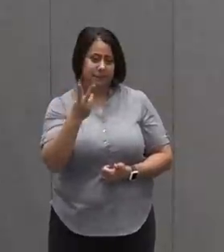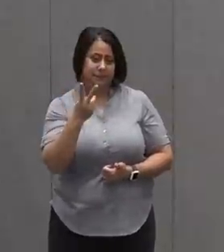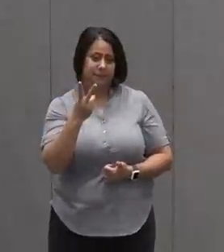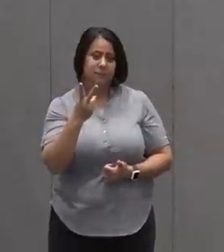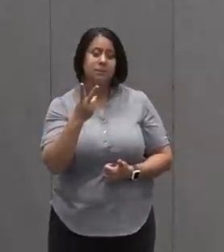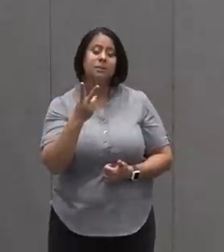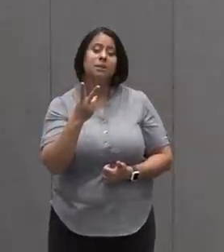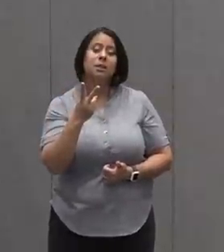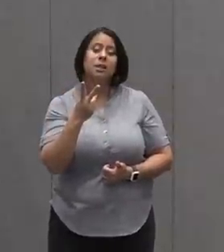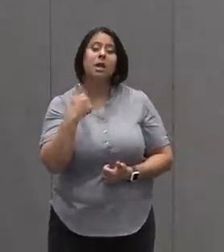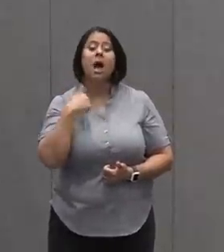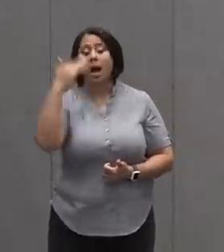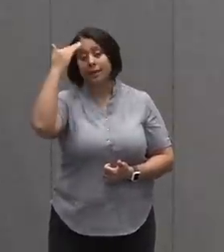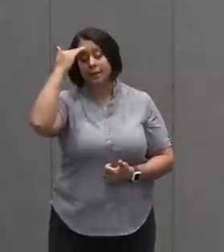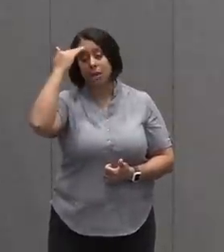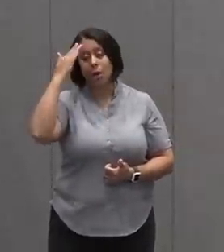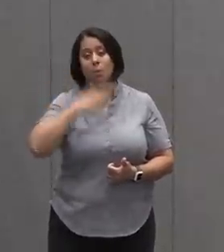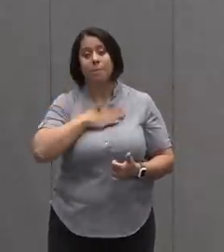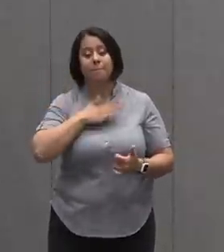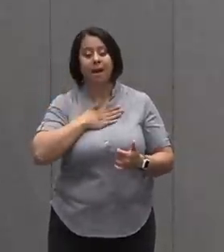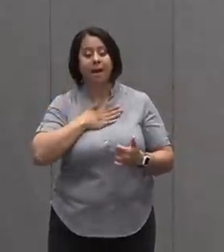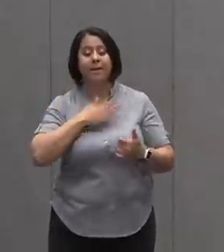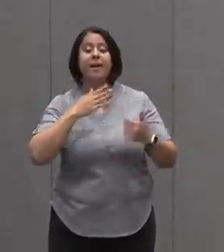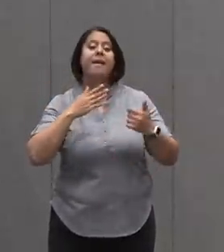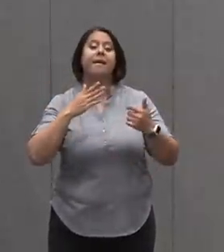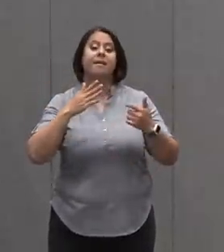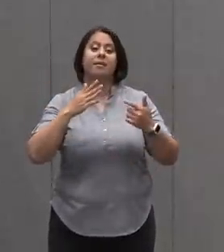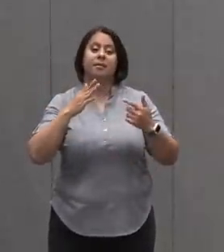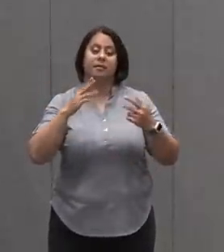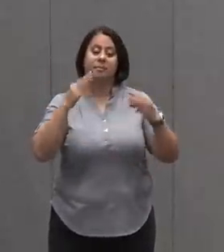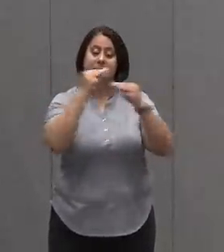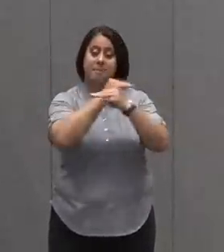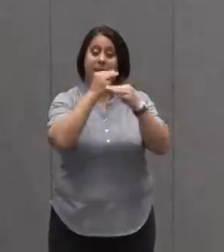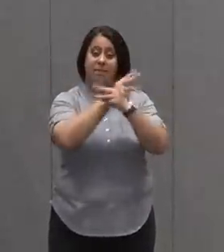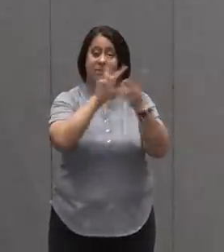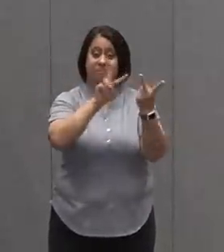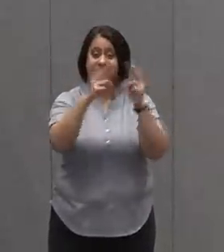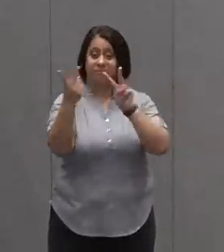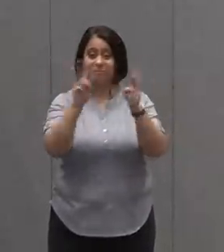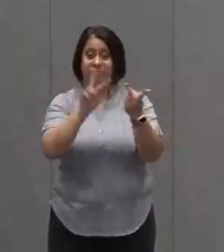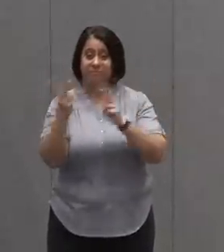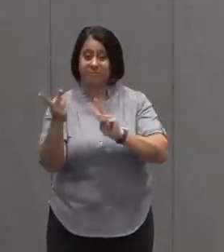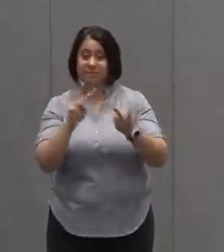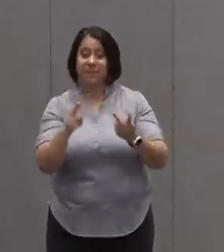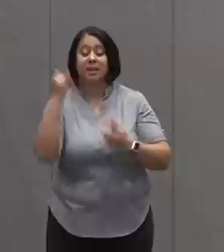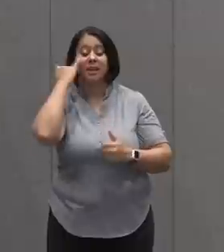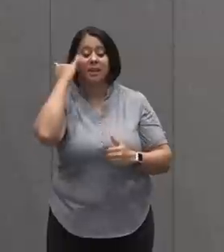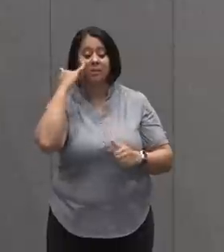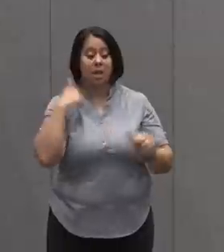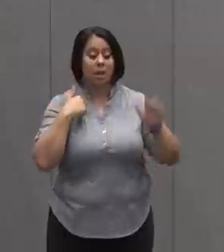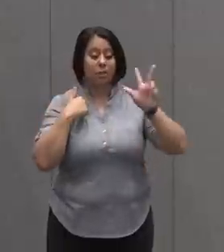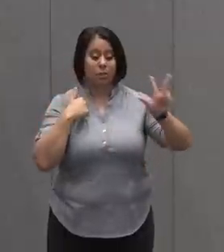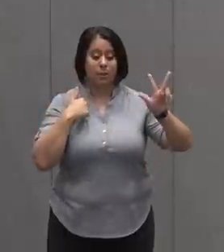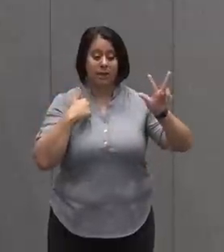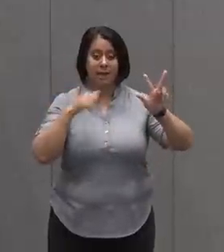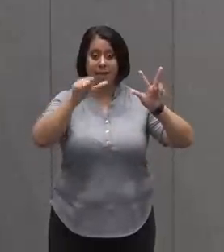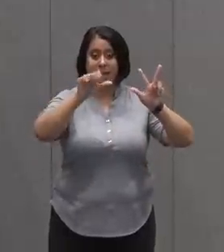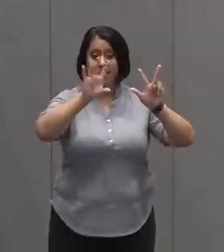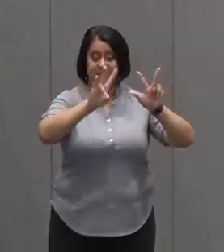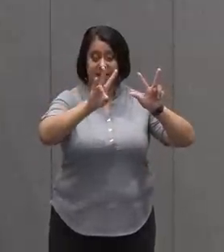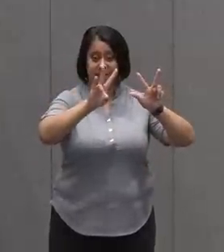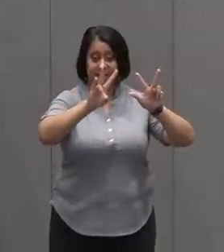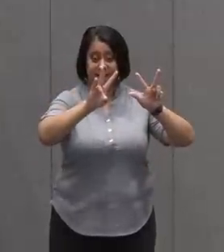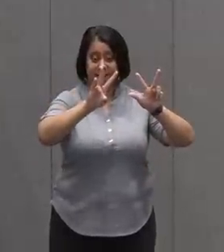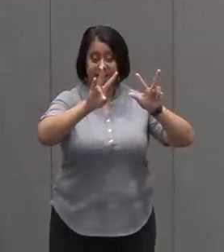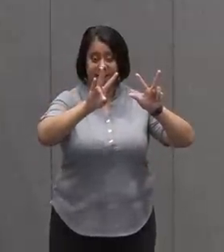and I know my fact families, I know if I do 3 plus 7, I could make a